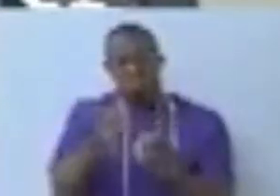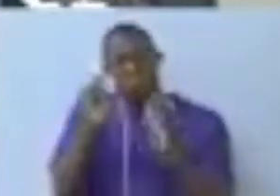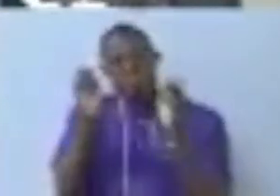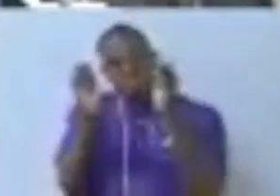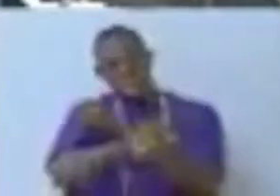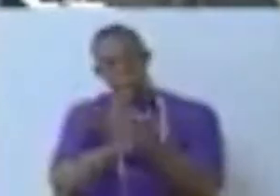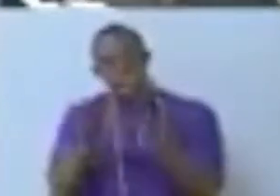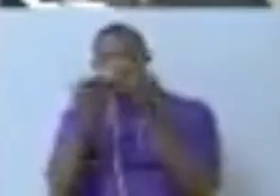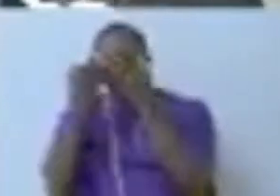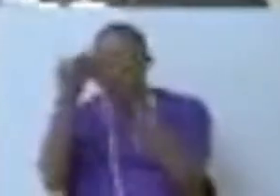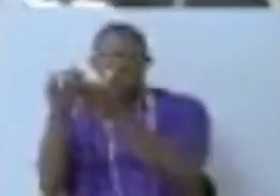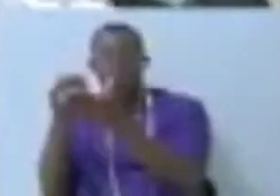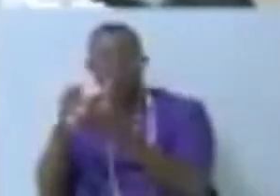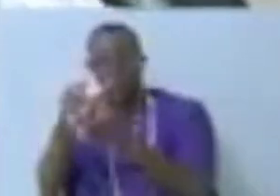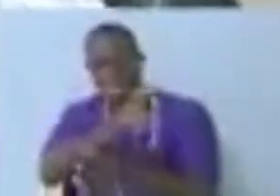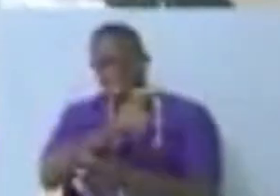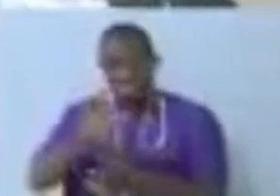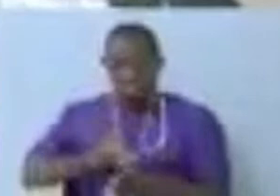Justice.